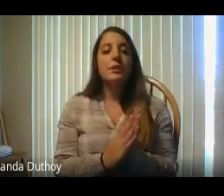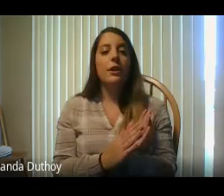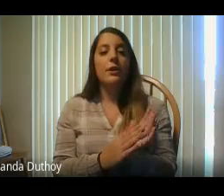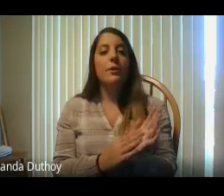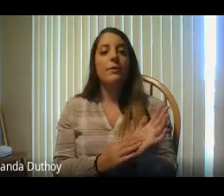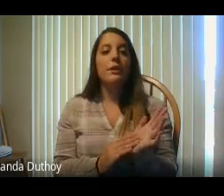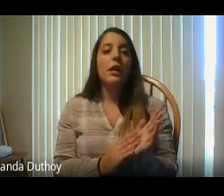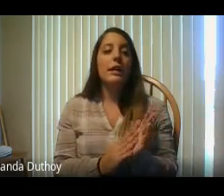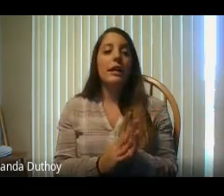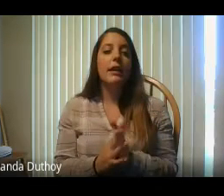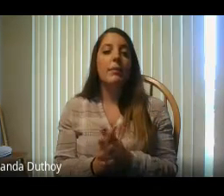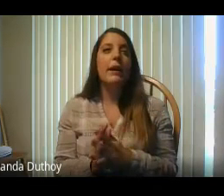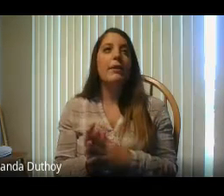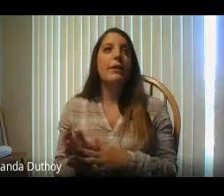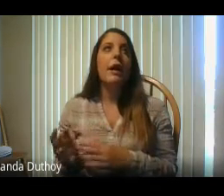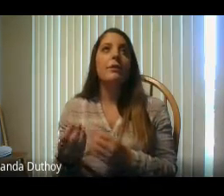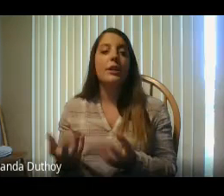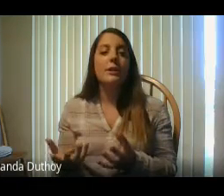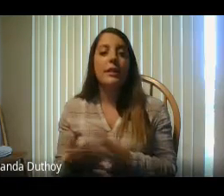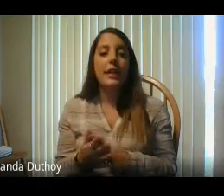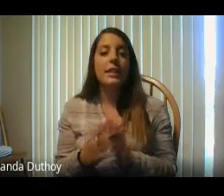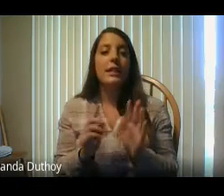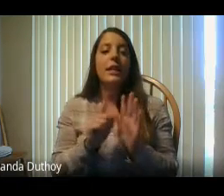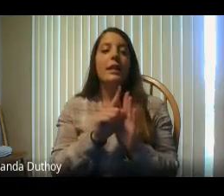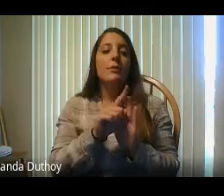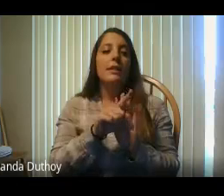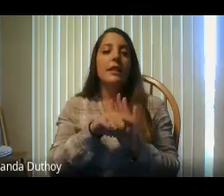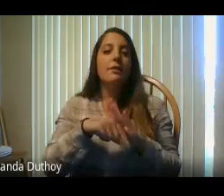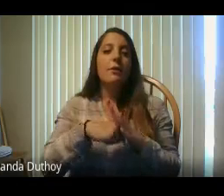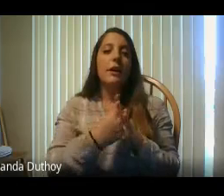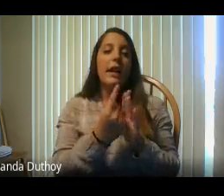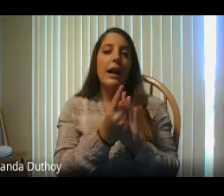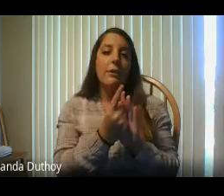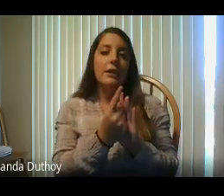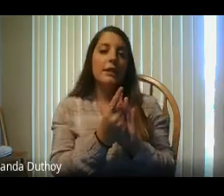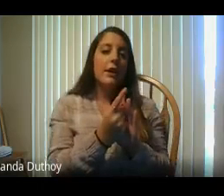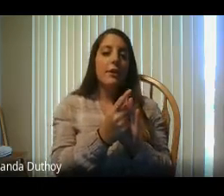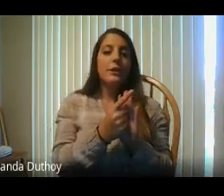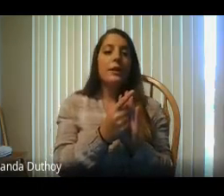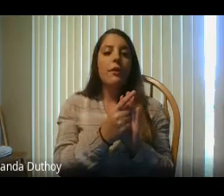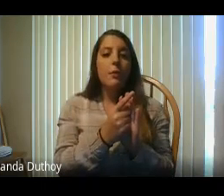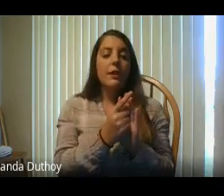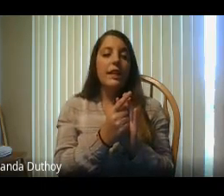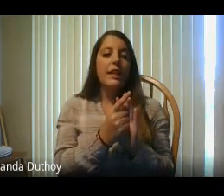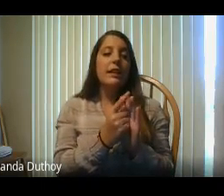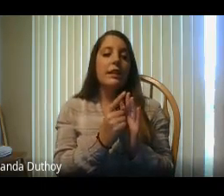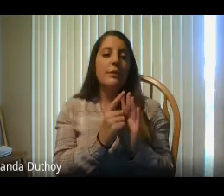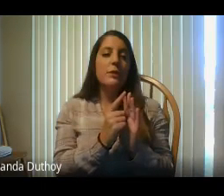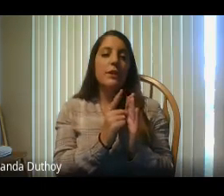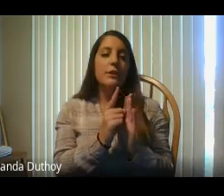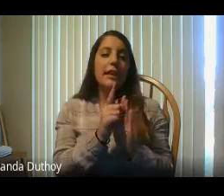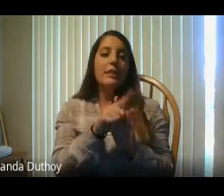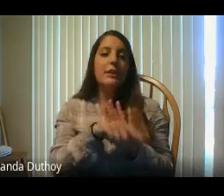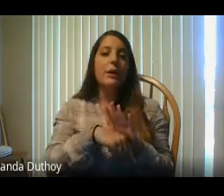this. So when you're talking about, how long you did things, was it for an hour? These are also